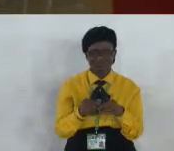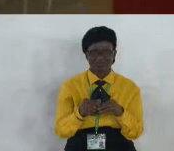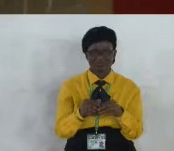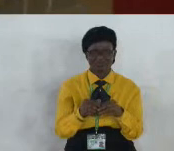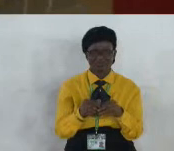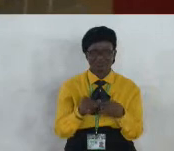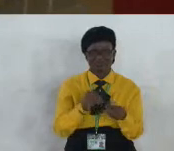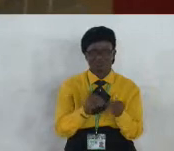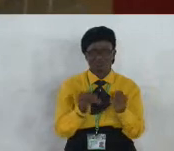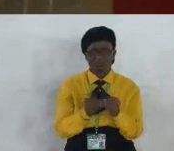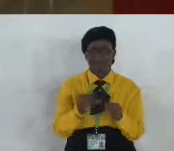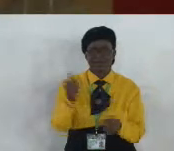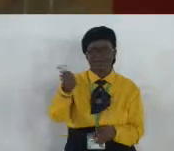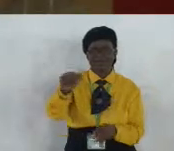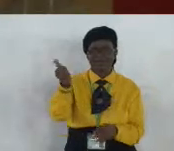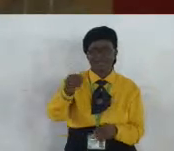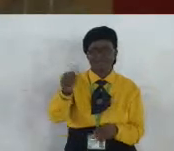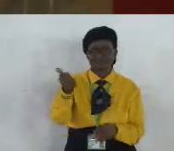Number 10.